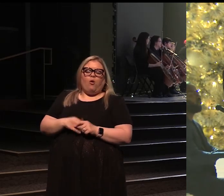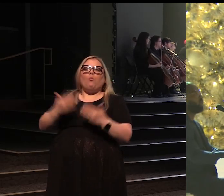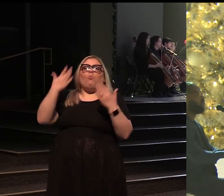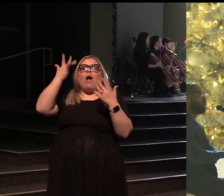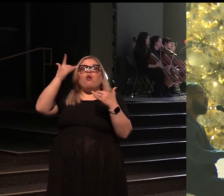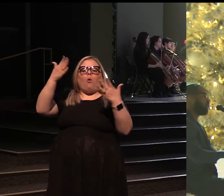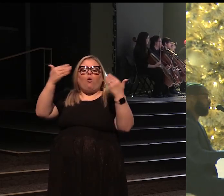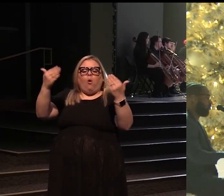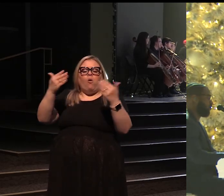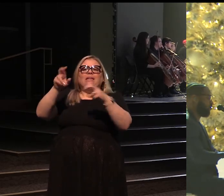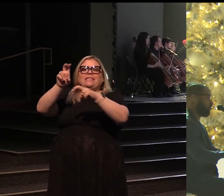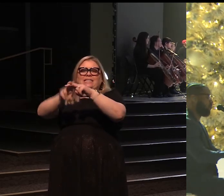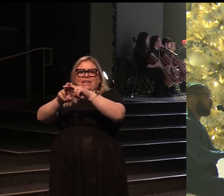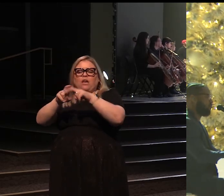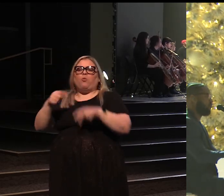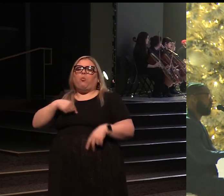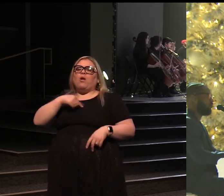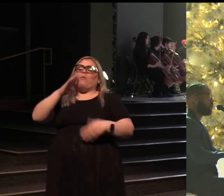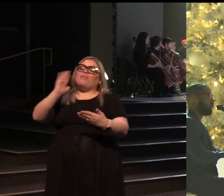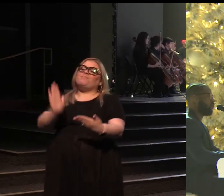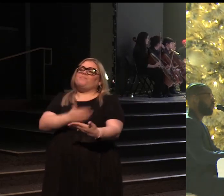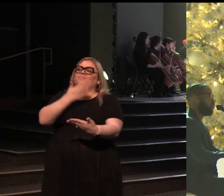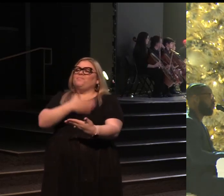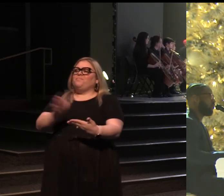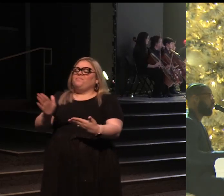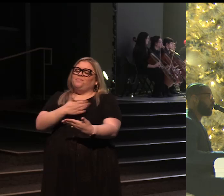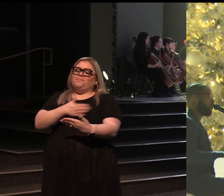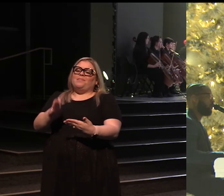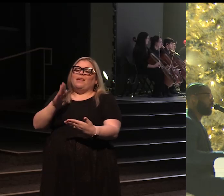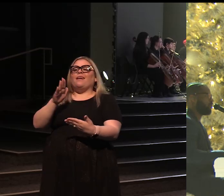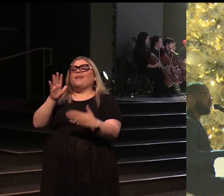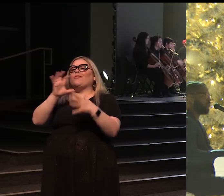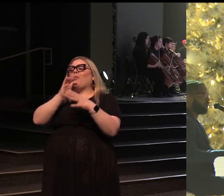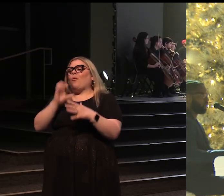take a seat? We're gonna sing a Christmas classic.